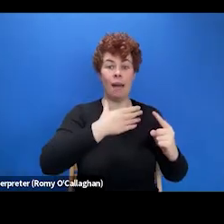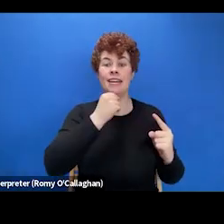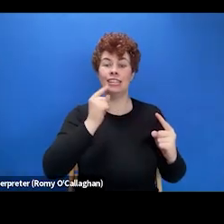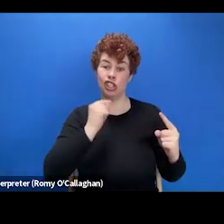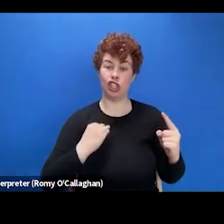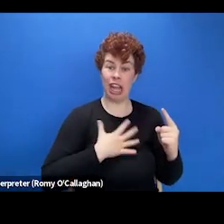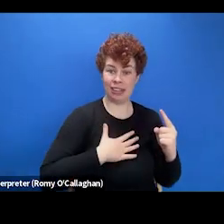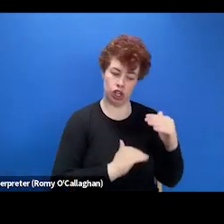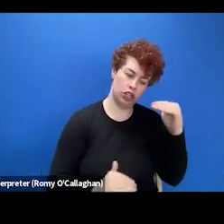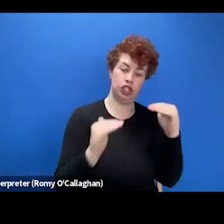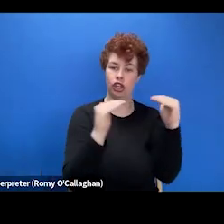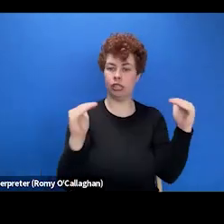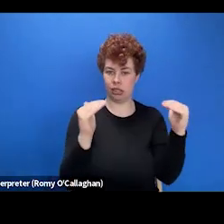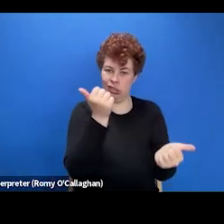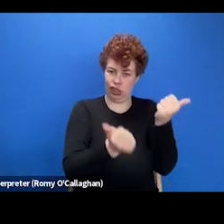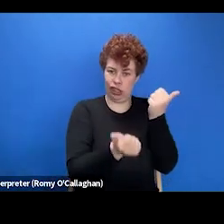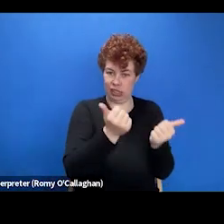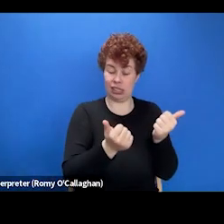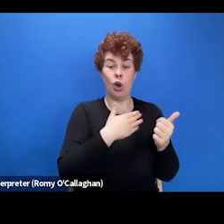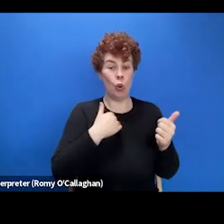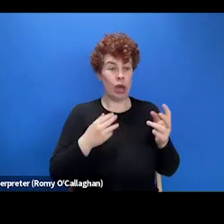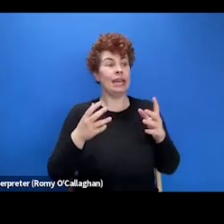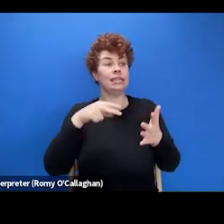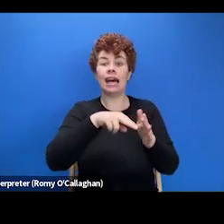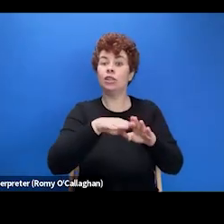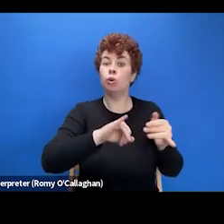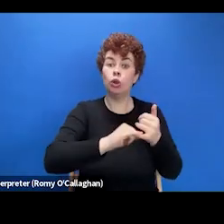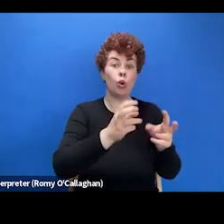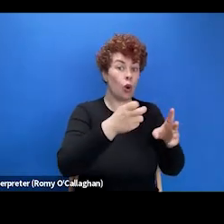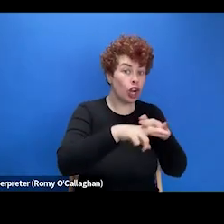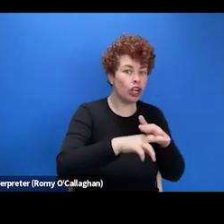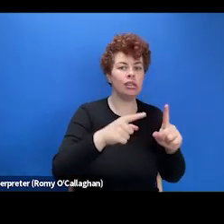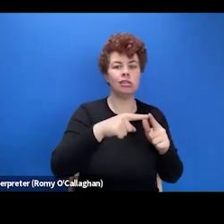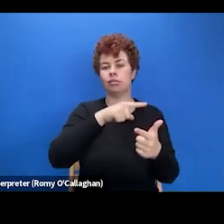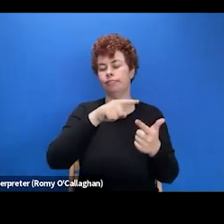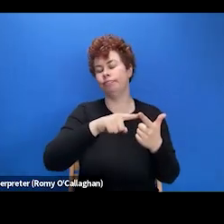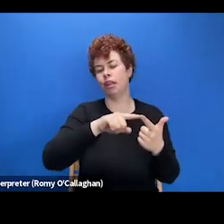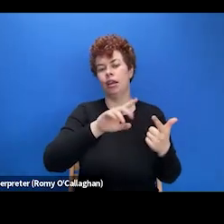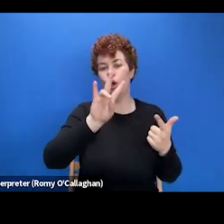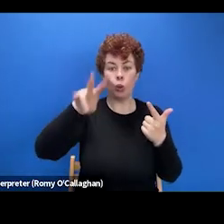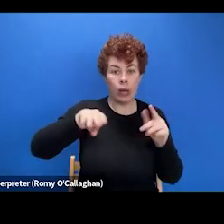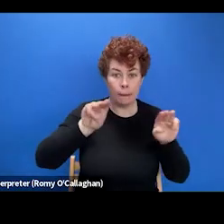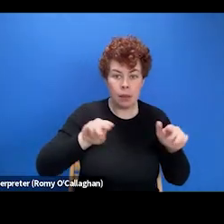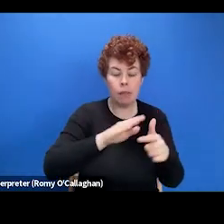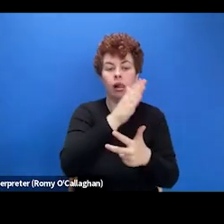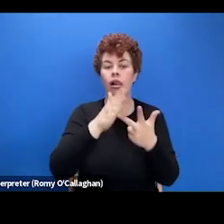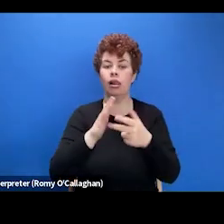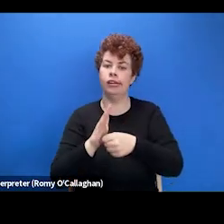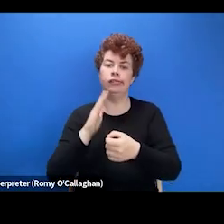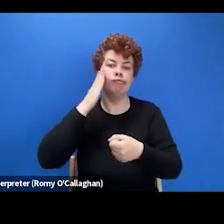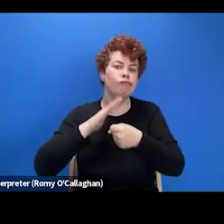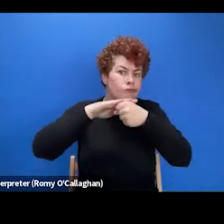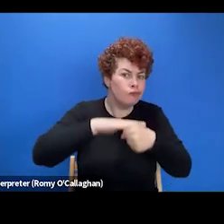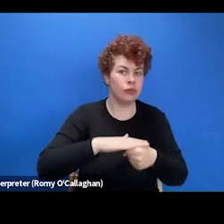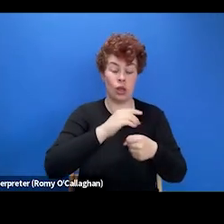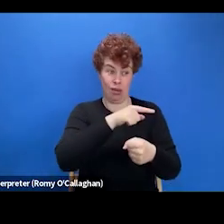We work and we stand together with workers, with women, with LGBT communities, with racialized communities in ending all